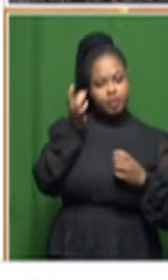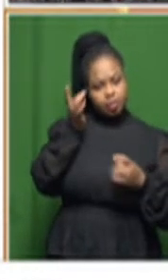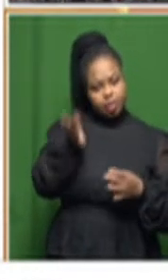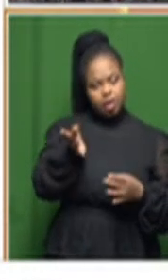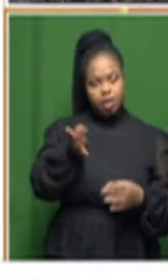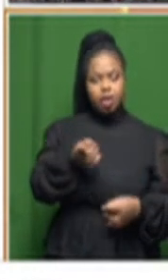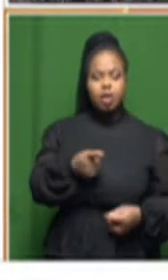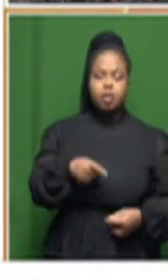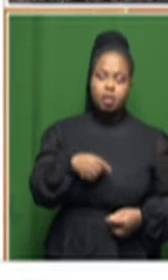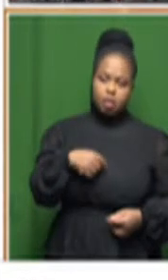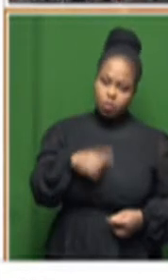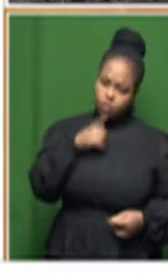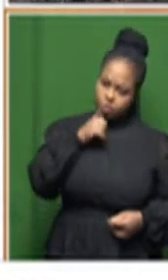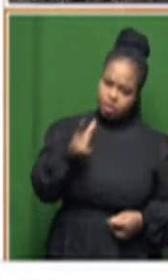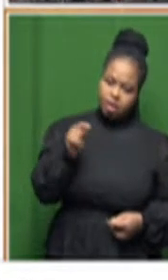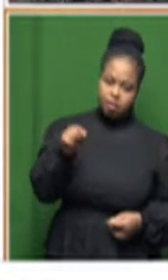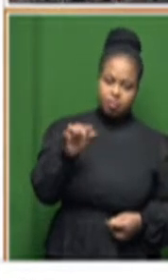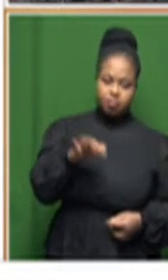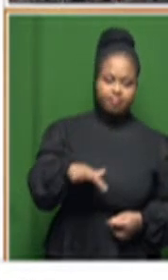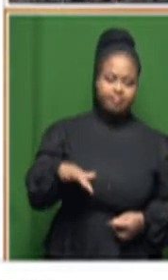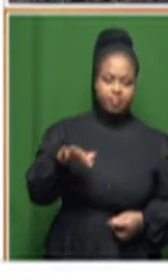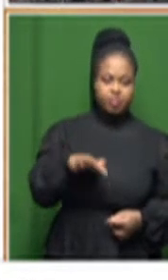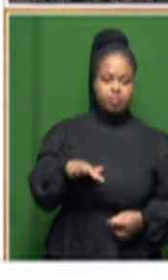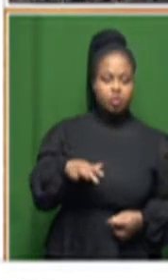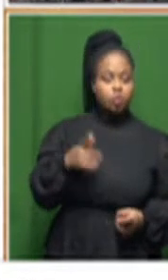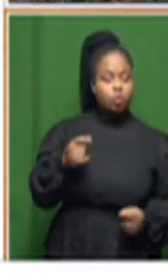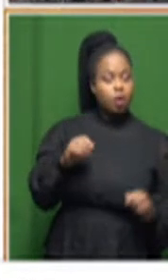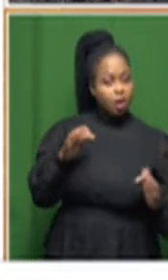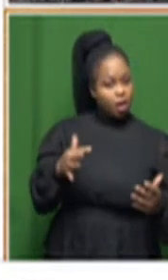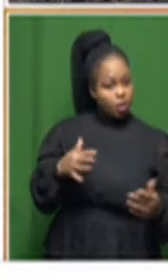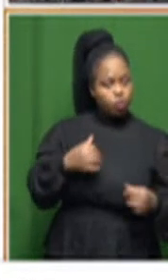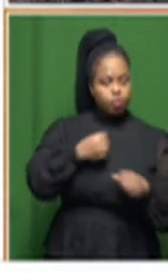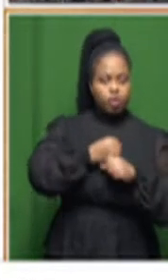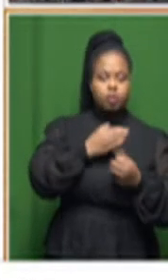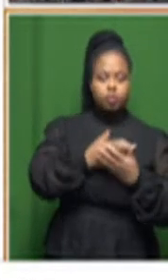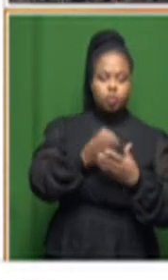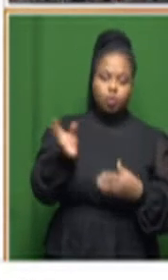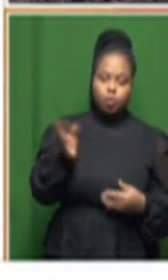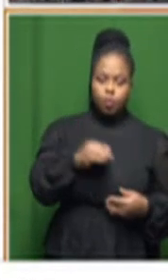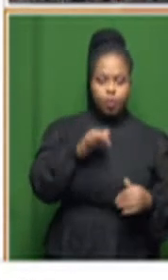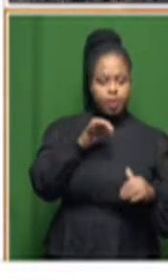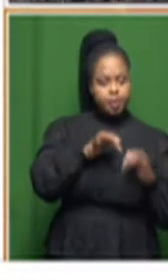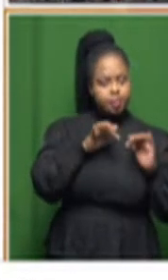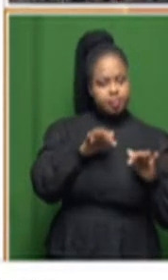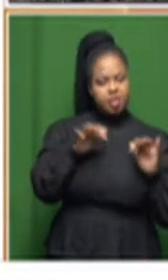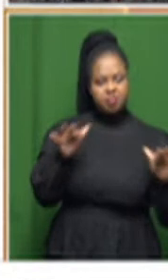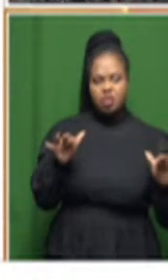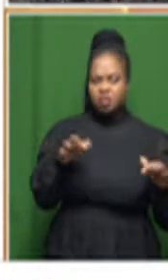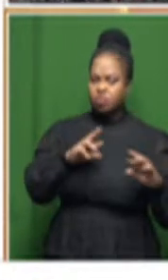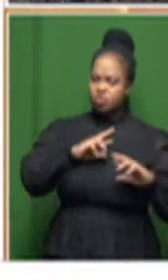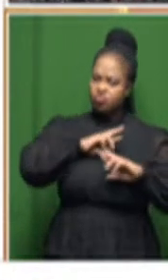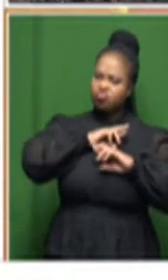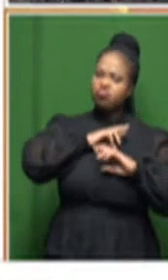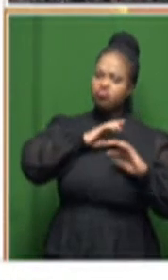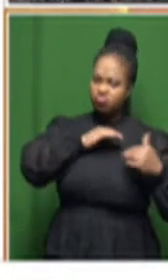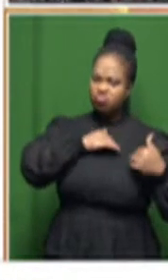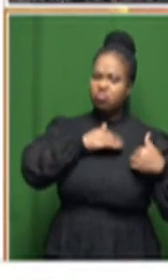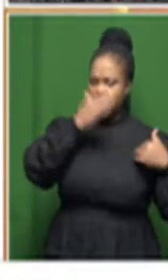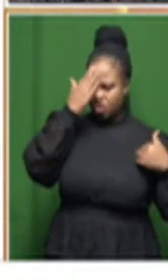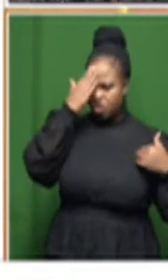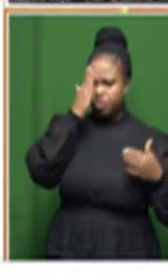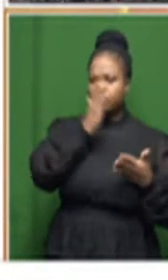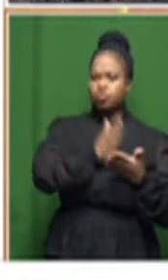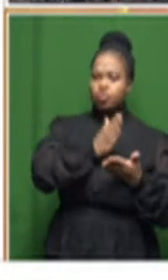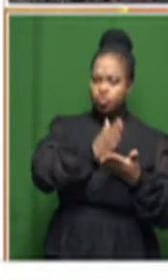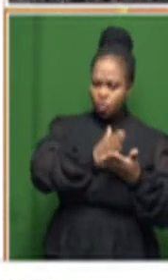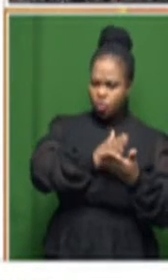the facilities. And this is all done to make sure that the public can rest assured that the